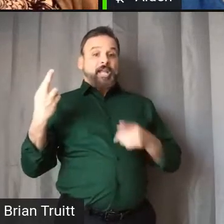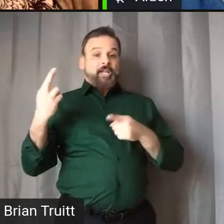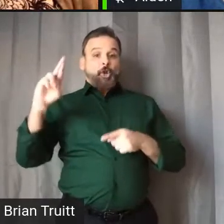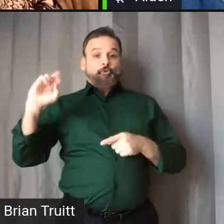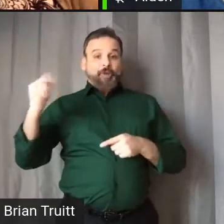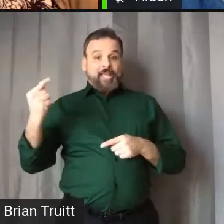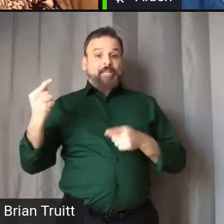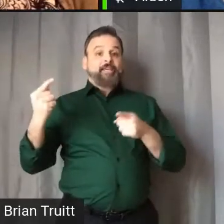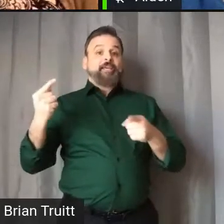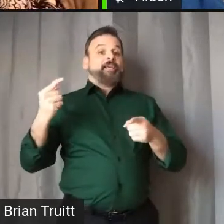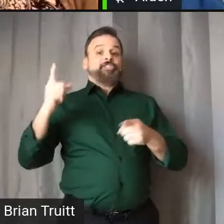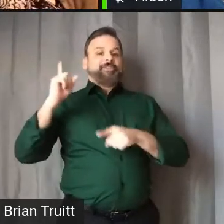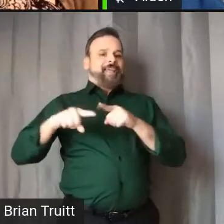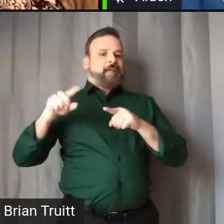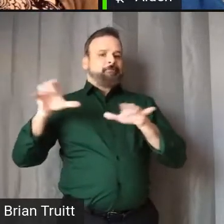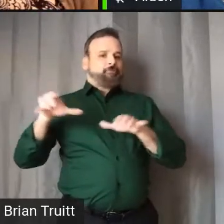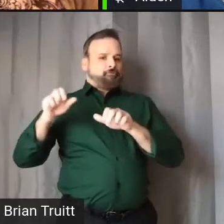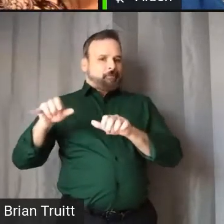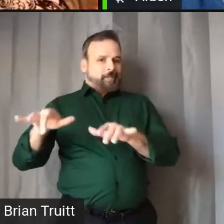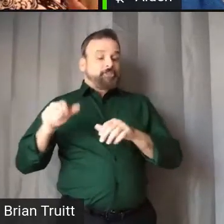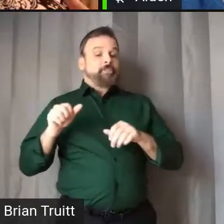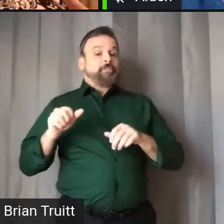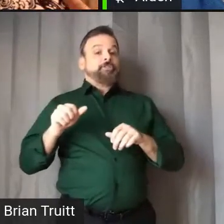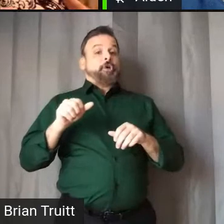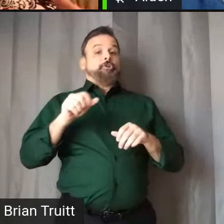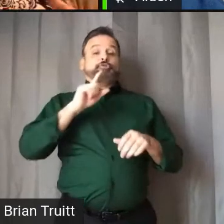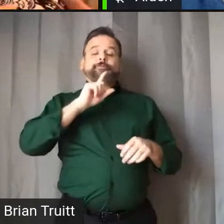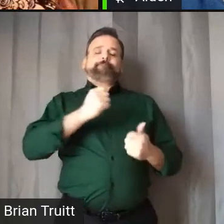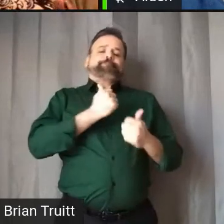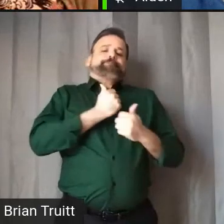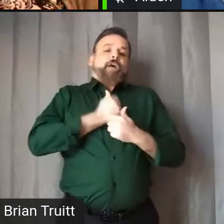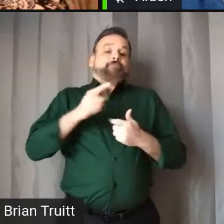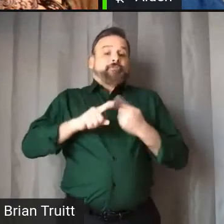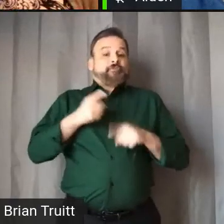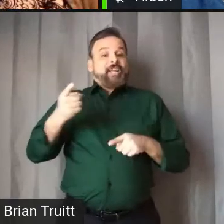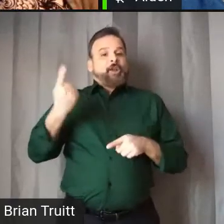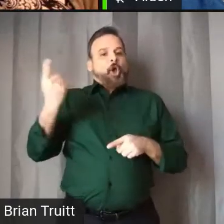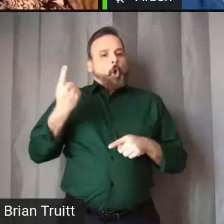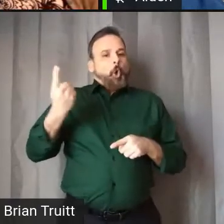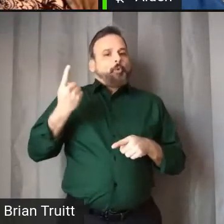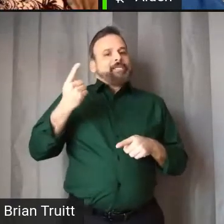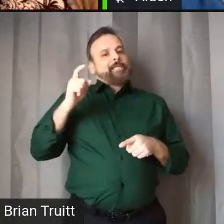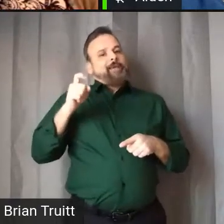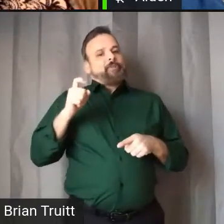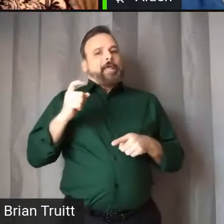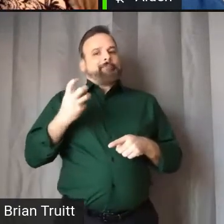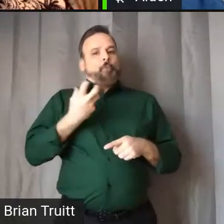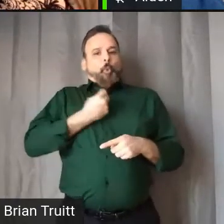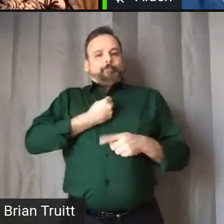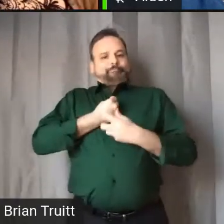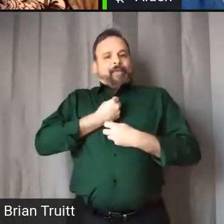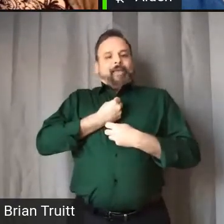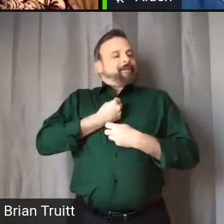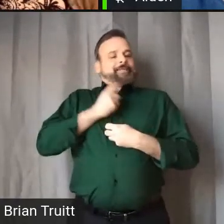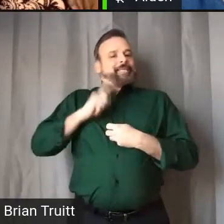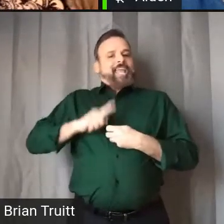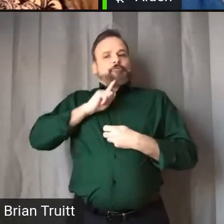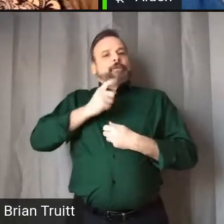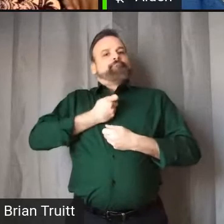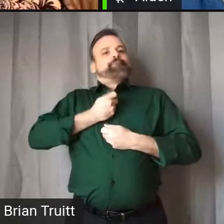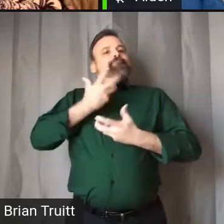who doesn't do magic. And so as much as she loves her friend, she's always kind of having to feel like she's holding back and not being able to sort of be her